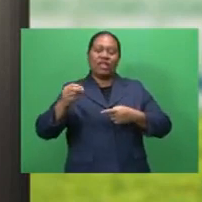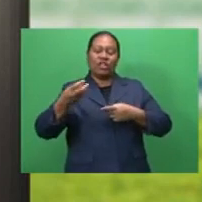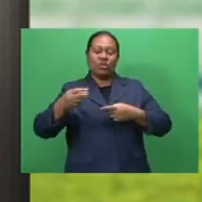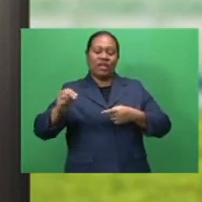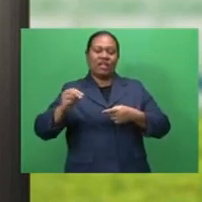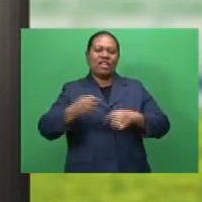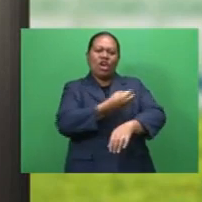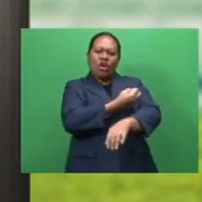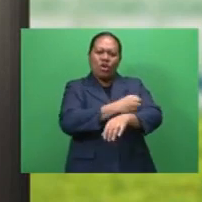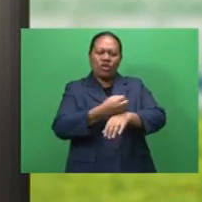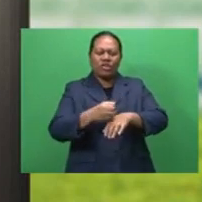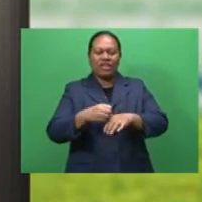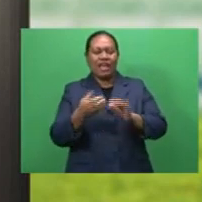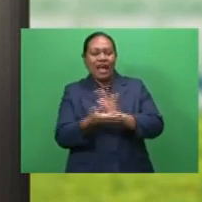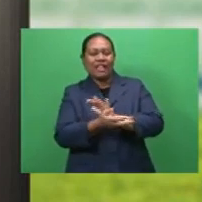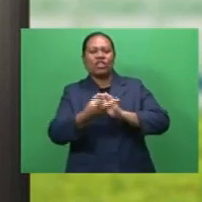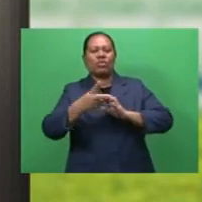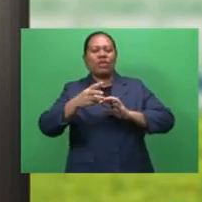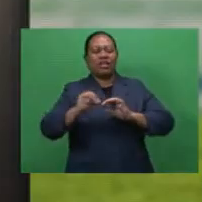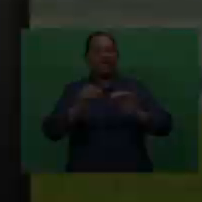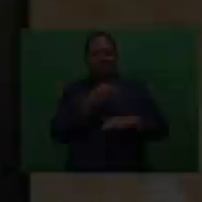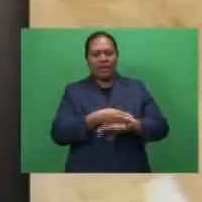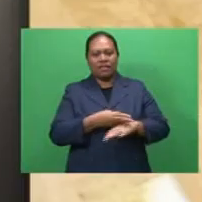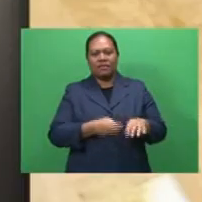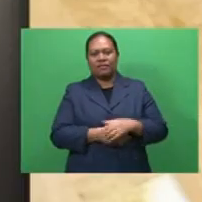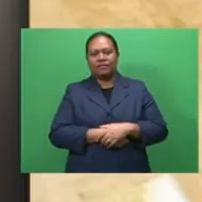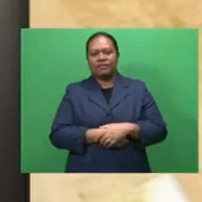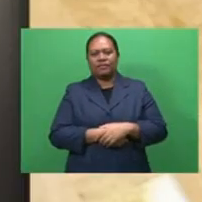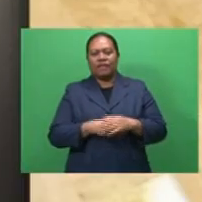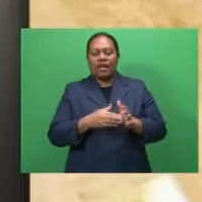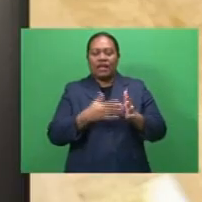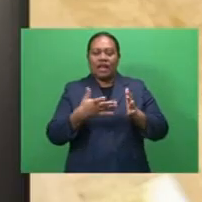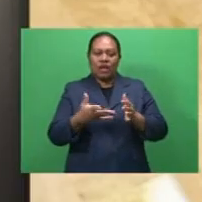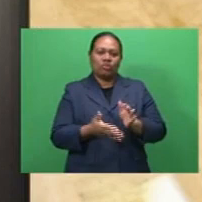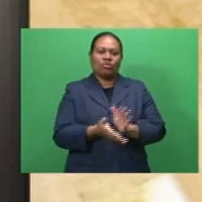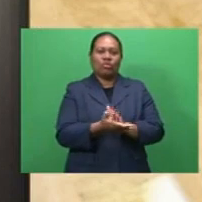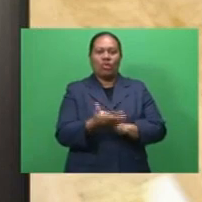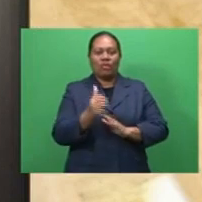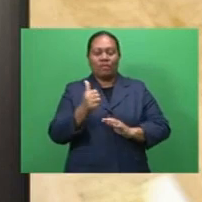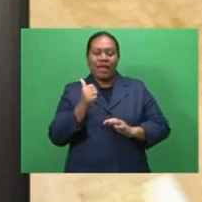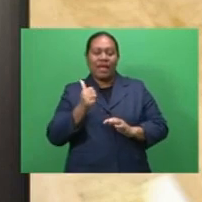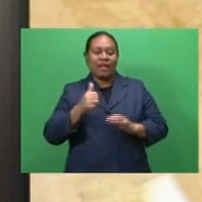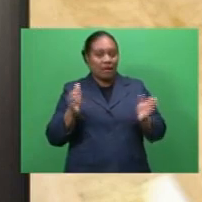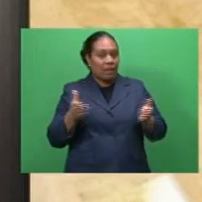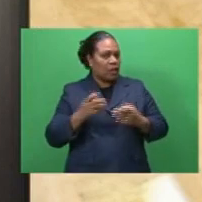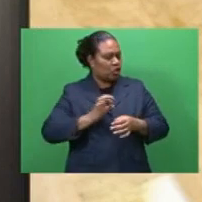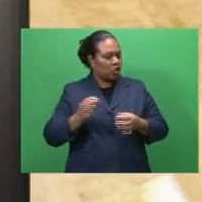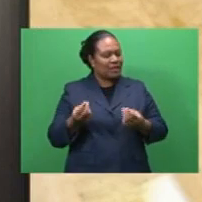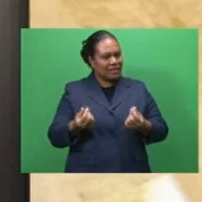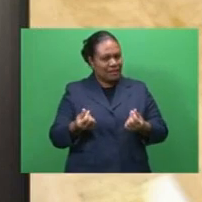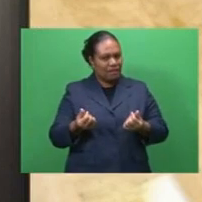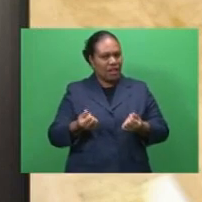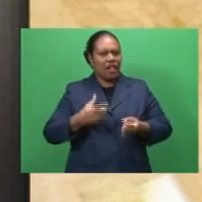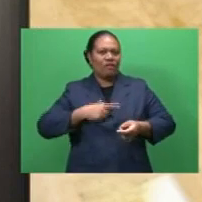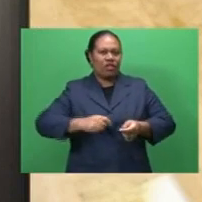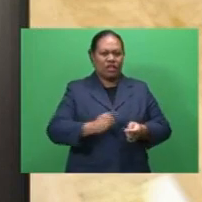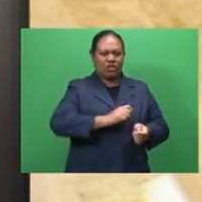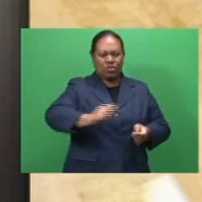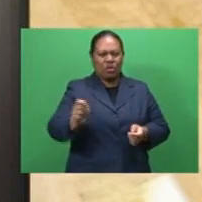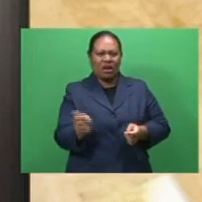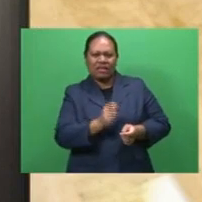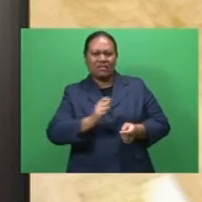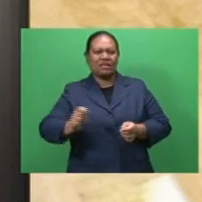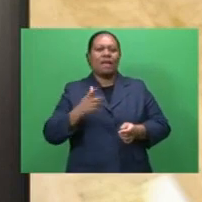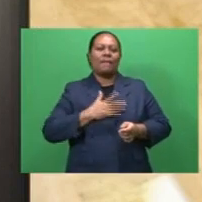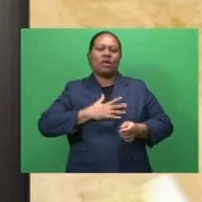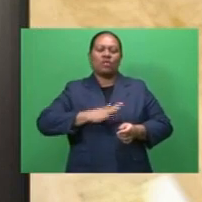Oceania Rugby Under-20 Championships in Australia. Getting players back onto the court will not be simple for Squash Fiji as they look to return